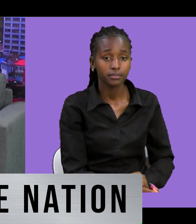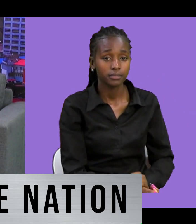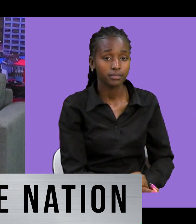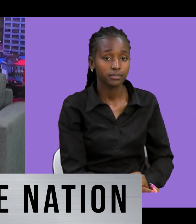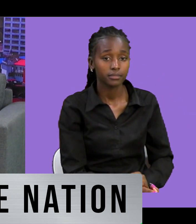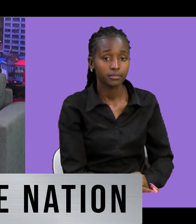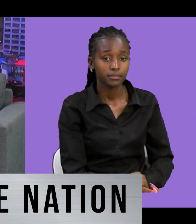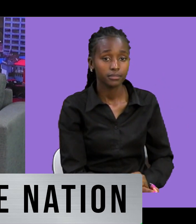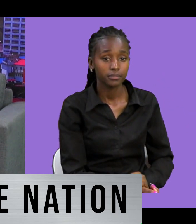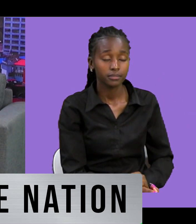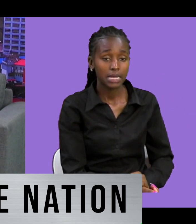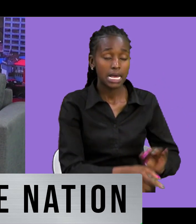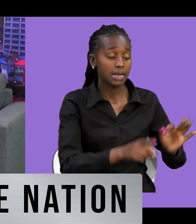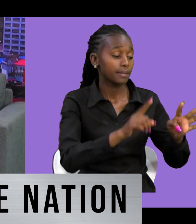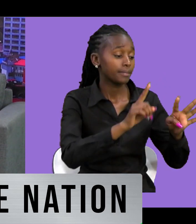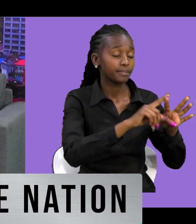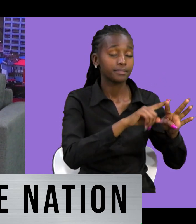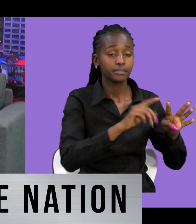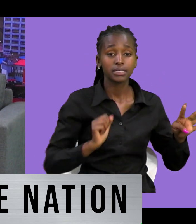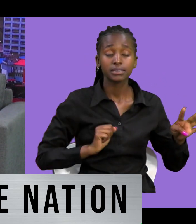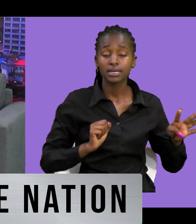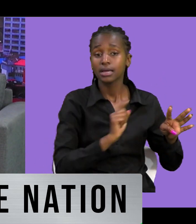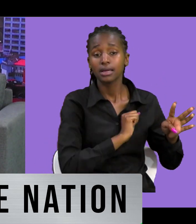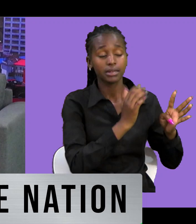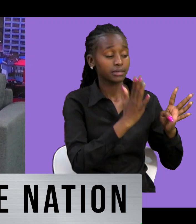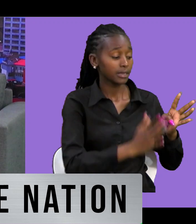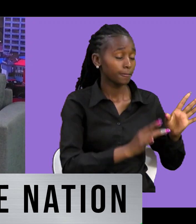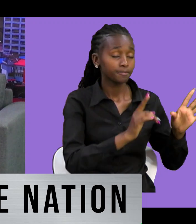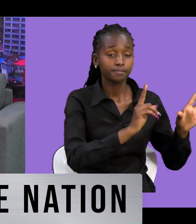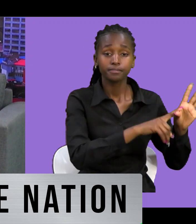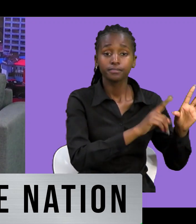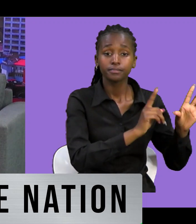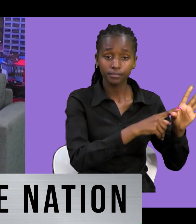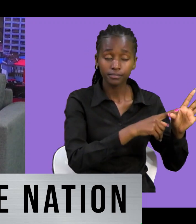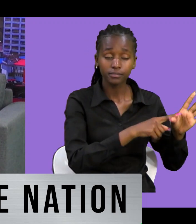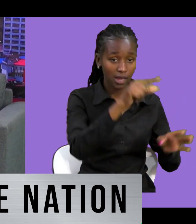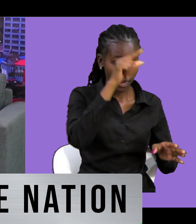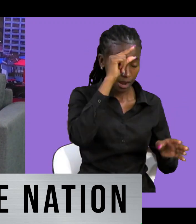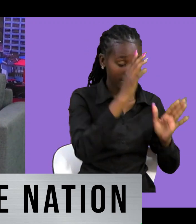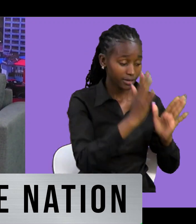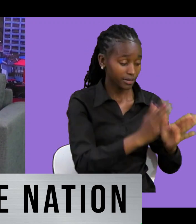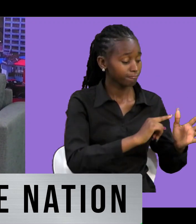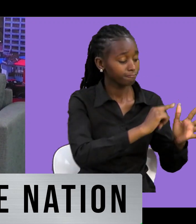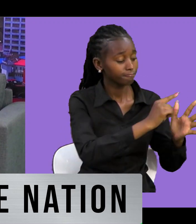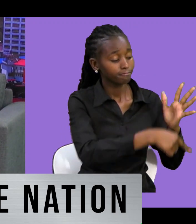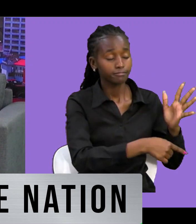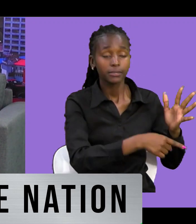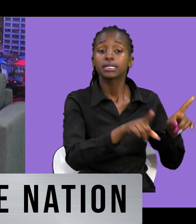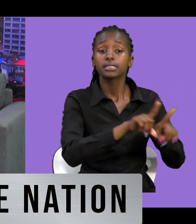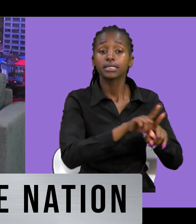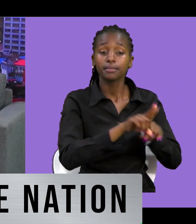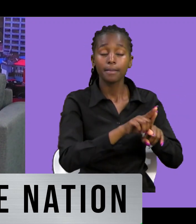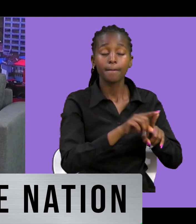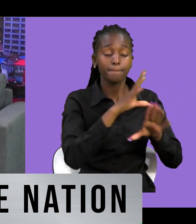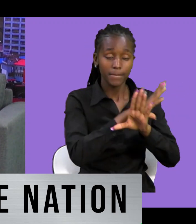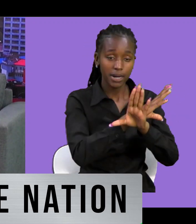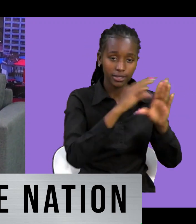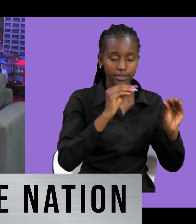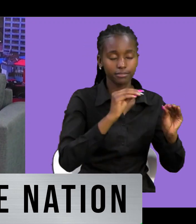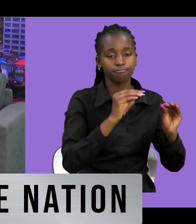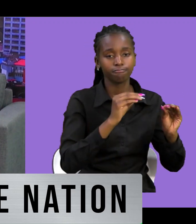4. I'm looking at the senator, then I'm looking at the governor, then finally I'm looking at the president.